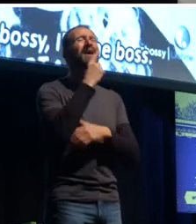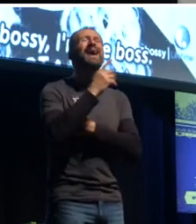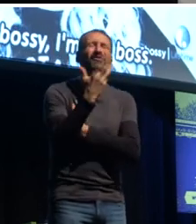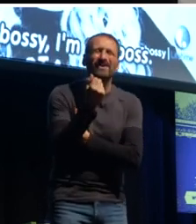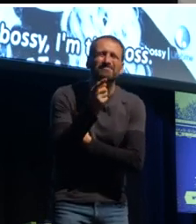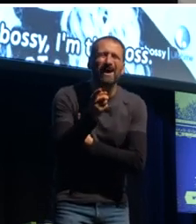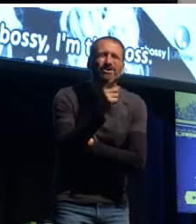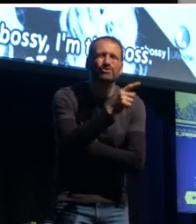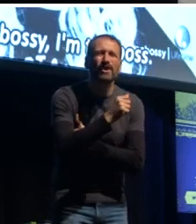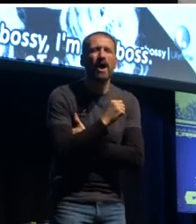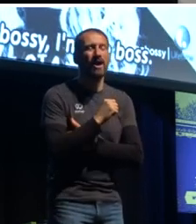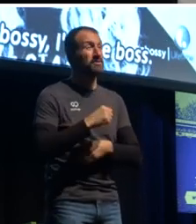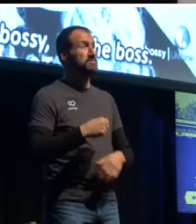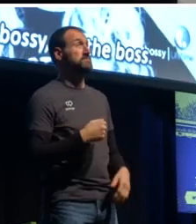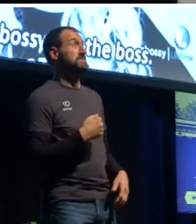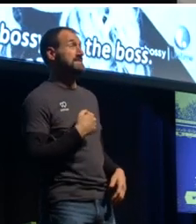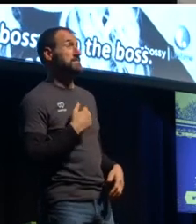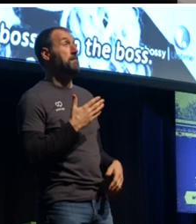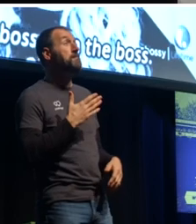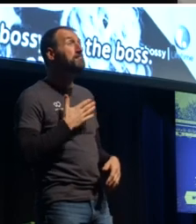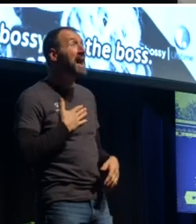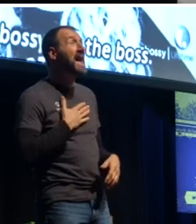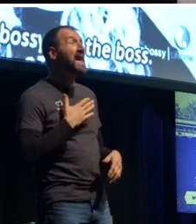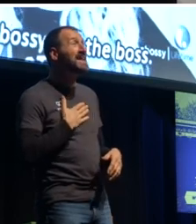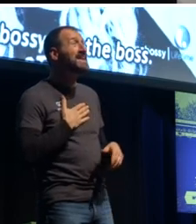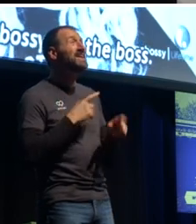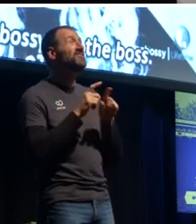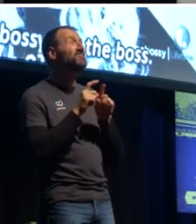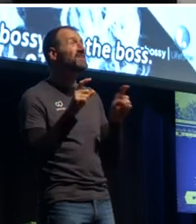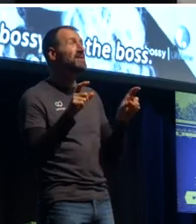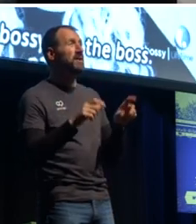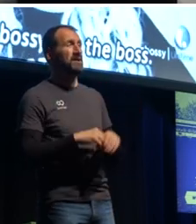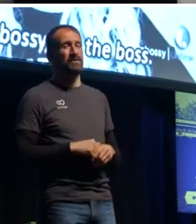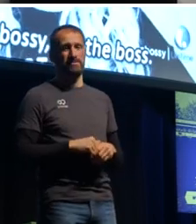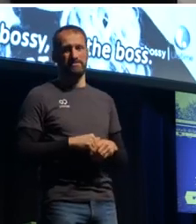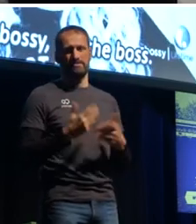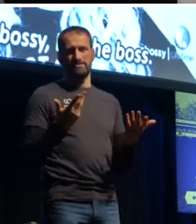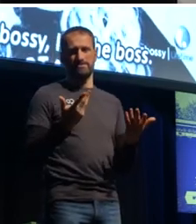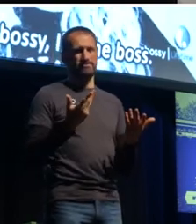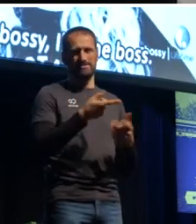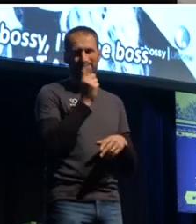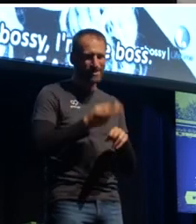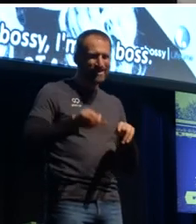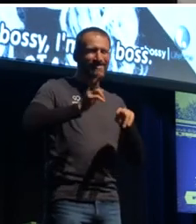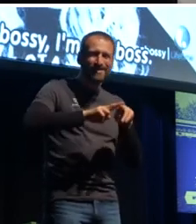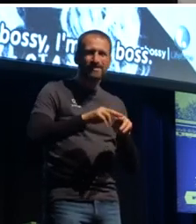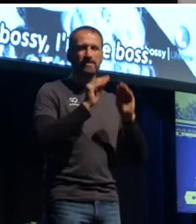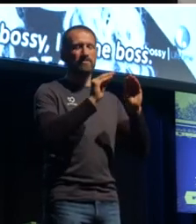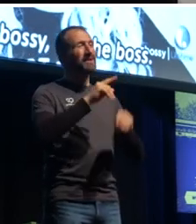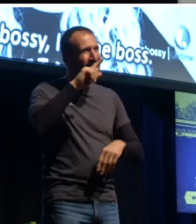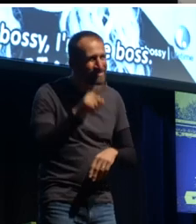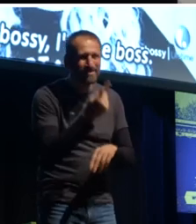there? And I'm just like, it's my company. And they'll have to do another double take. And it's probably one of the